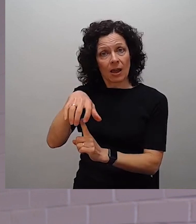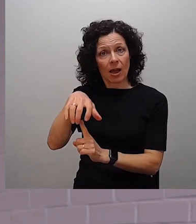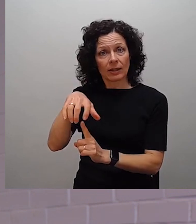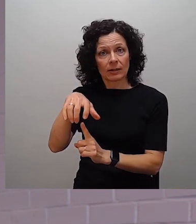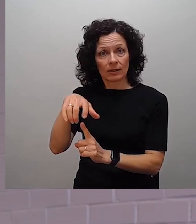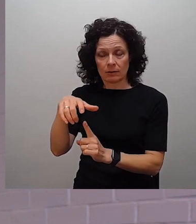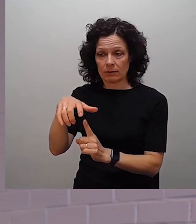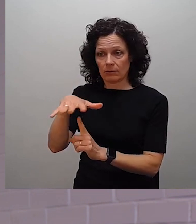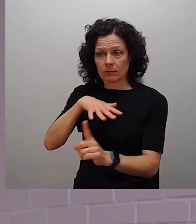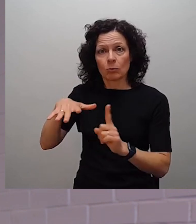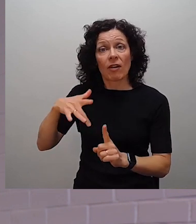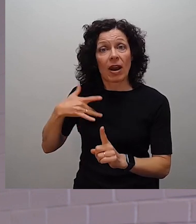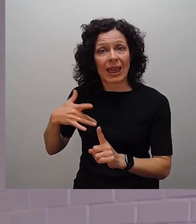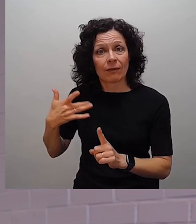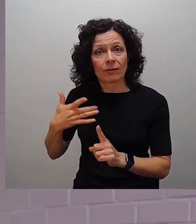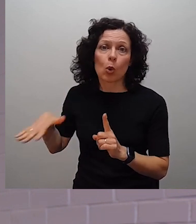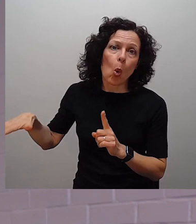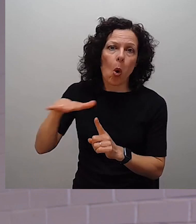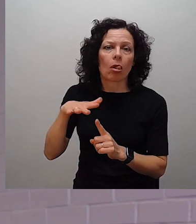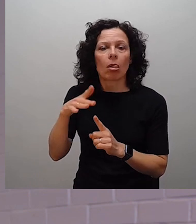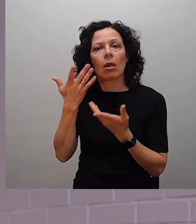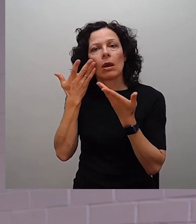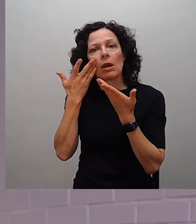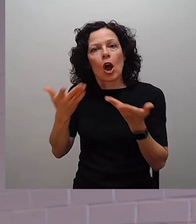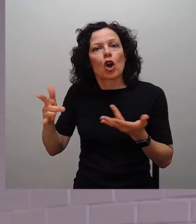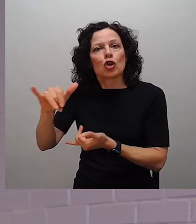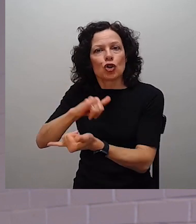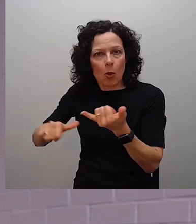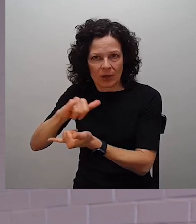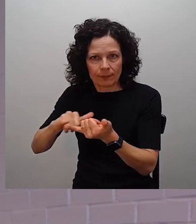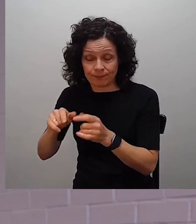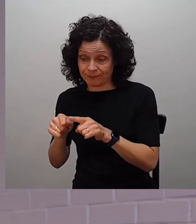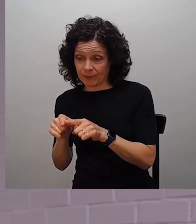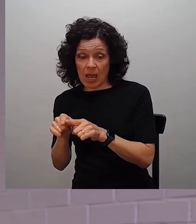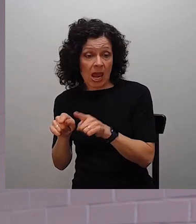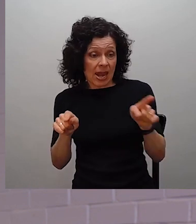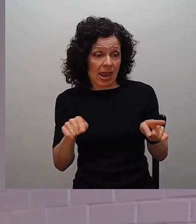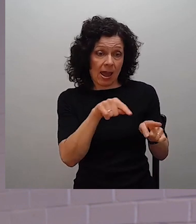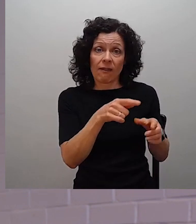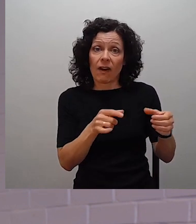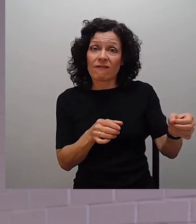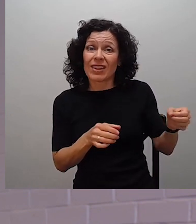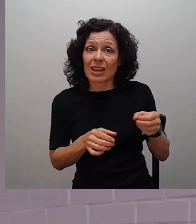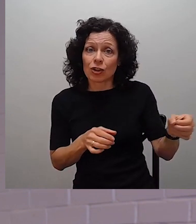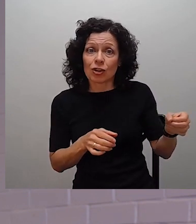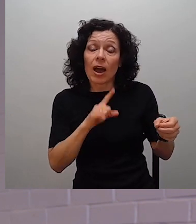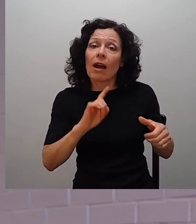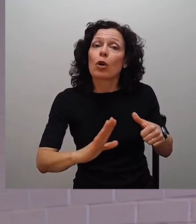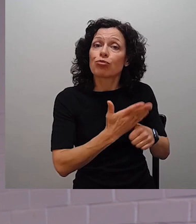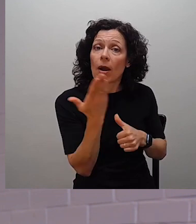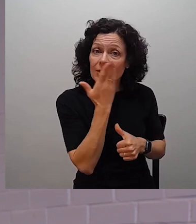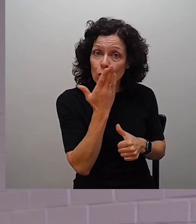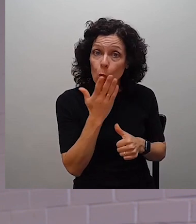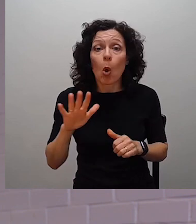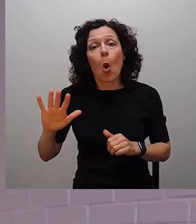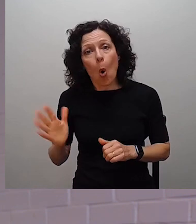where I live, there's a village that's just down the road from us, and there's a primary school